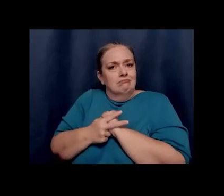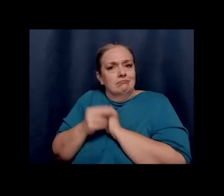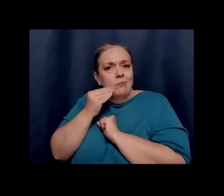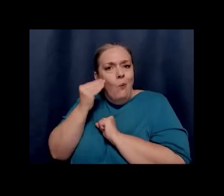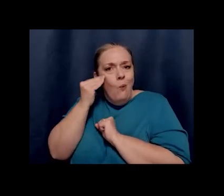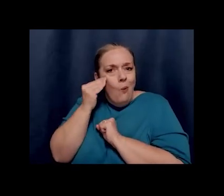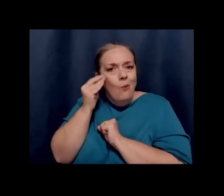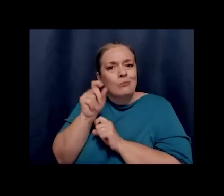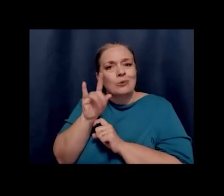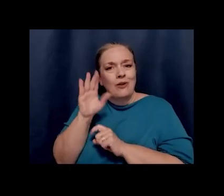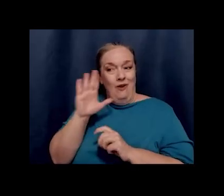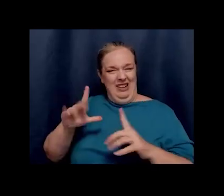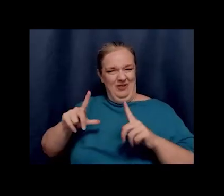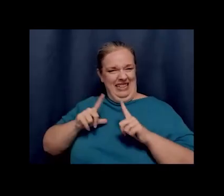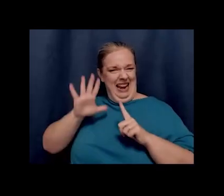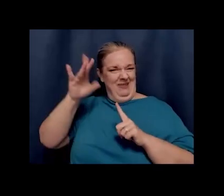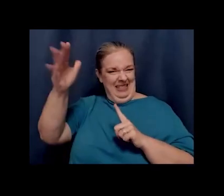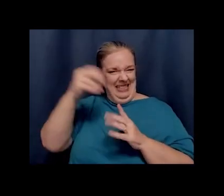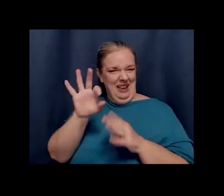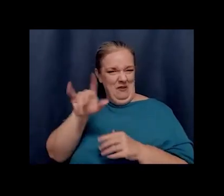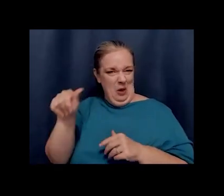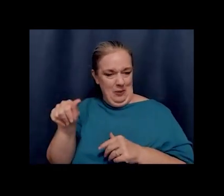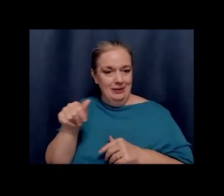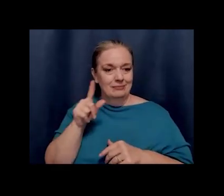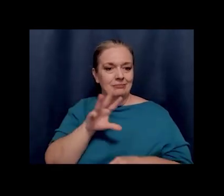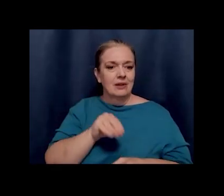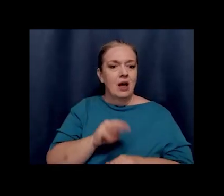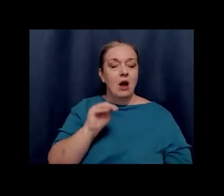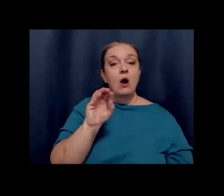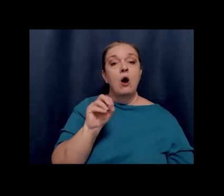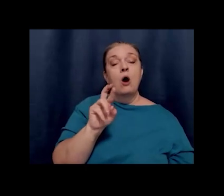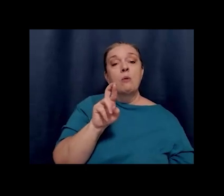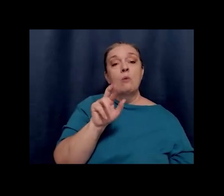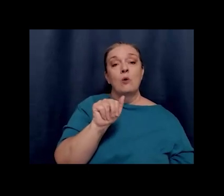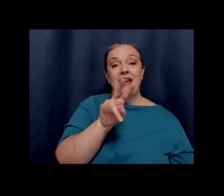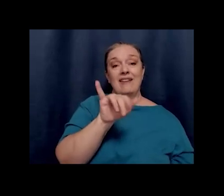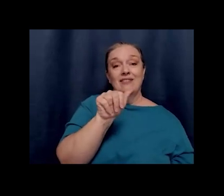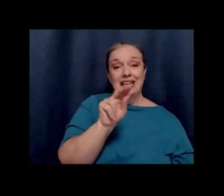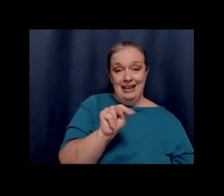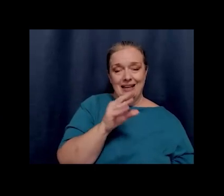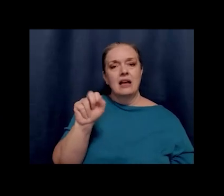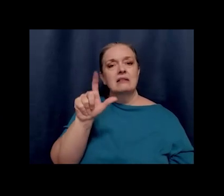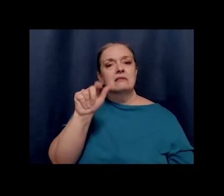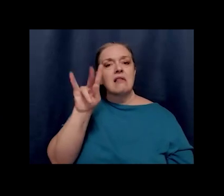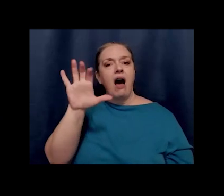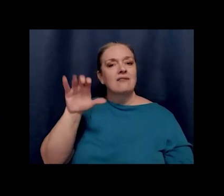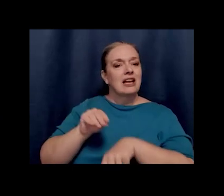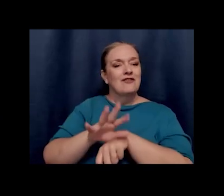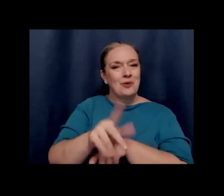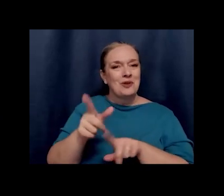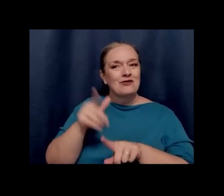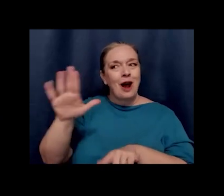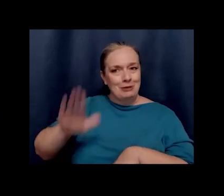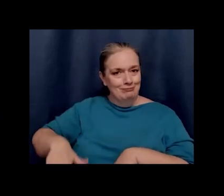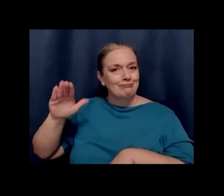his retirement in Florida. It includes Moravian and Slavic influences of his childhood, such as the colorful tiles